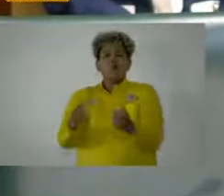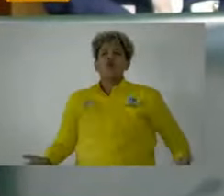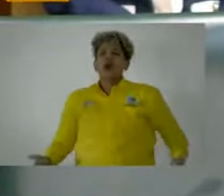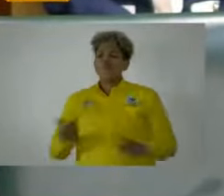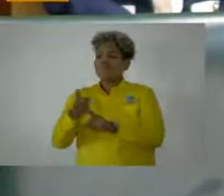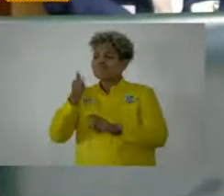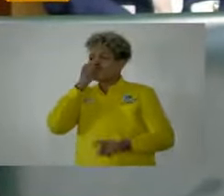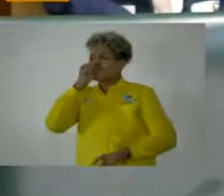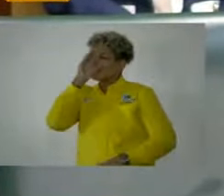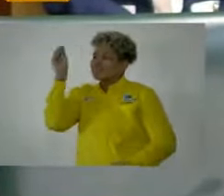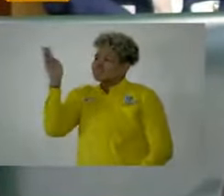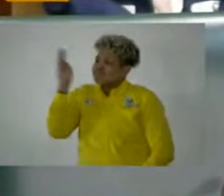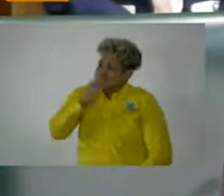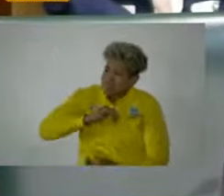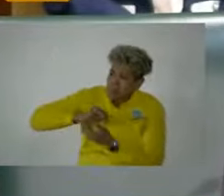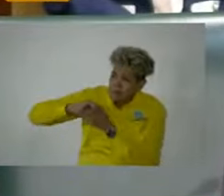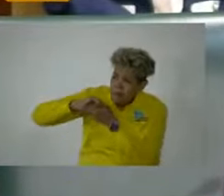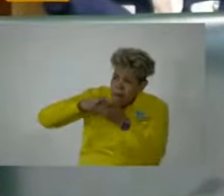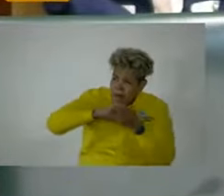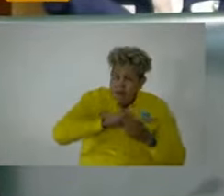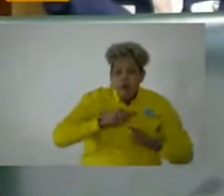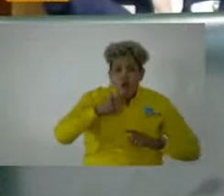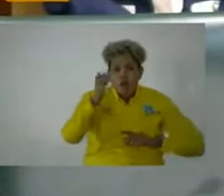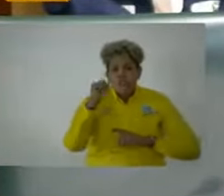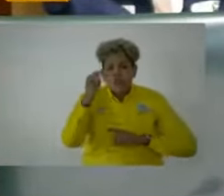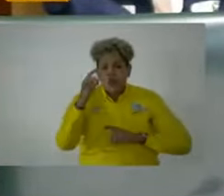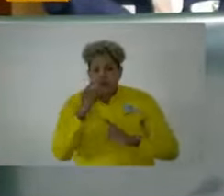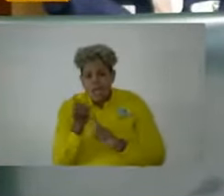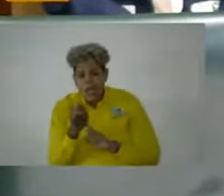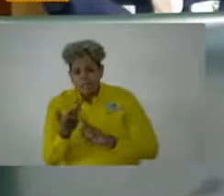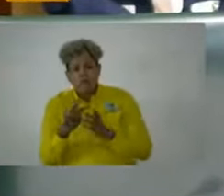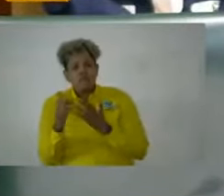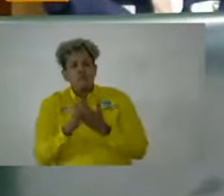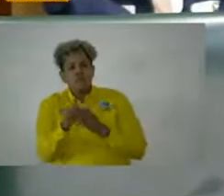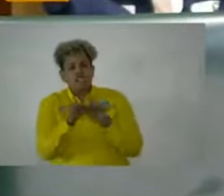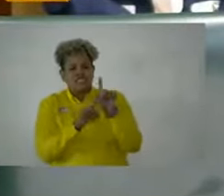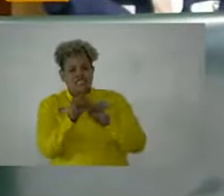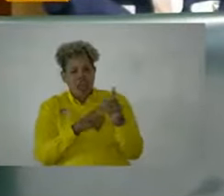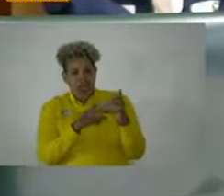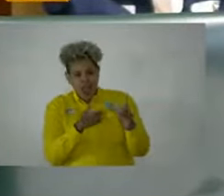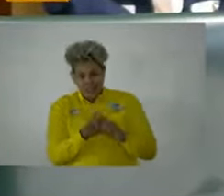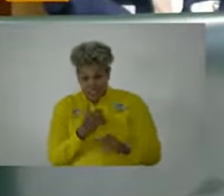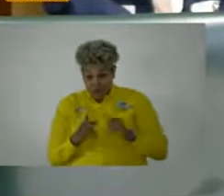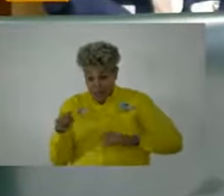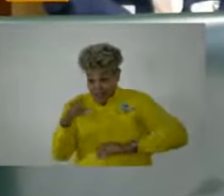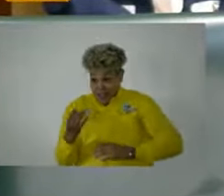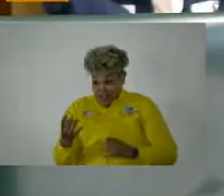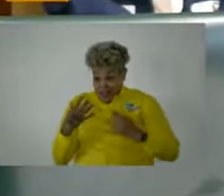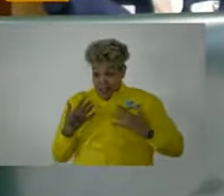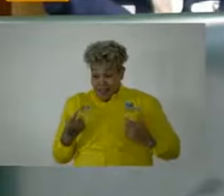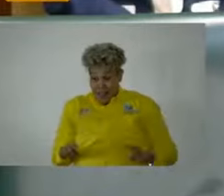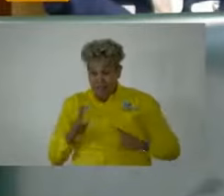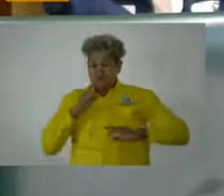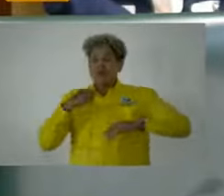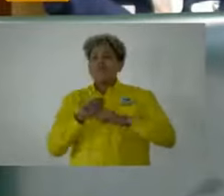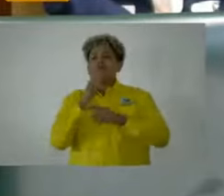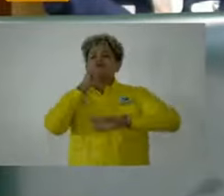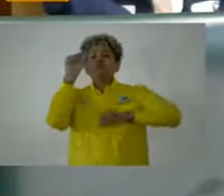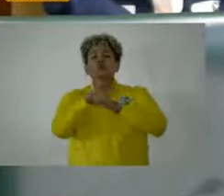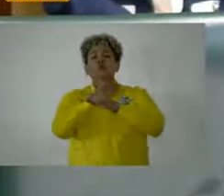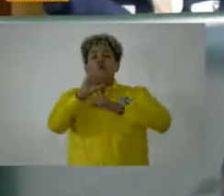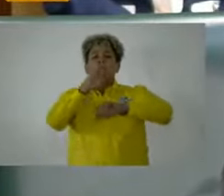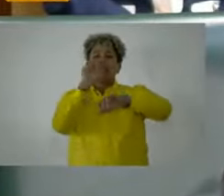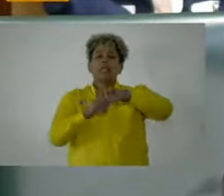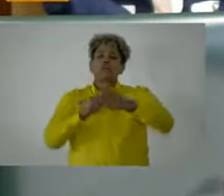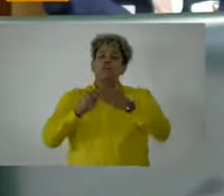We'll partner with the private sector and other stakeholders to expand Project STAR, which they have initiated, and make it into a truly